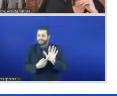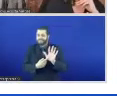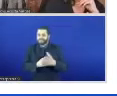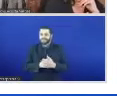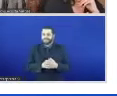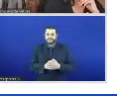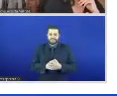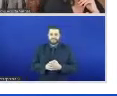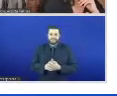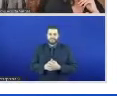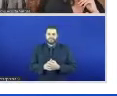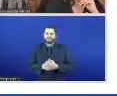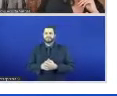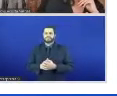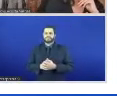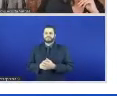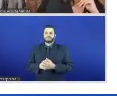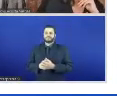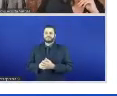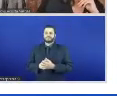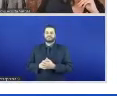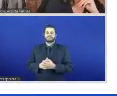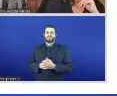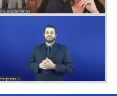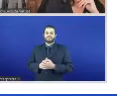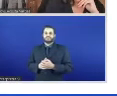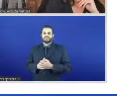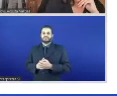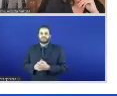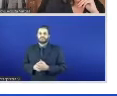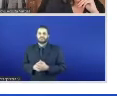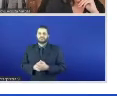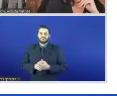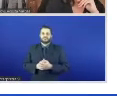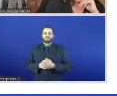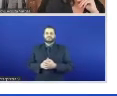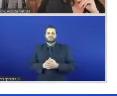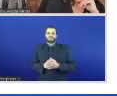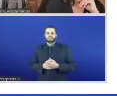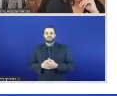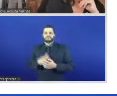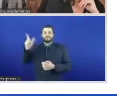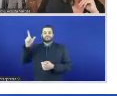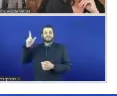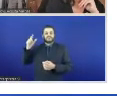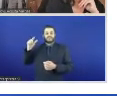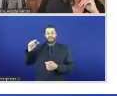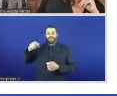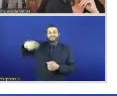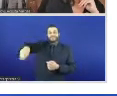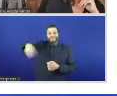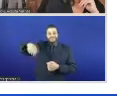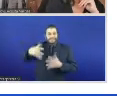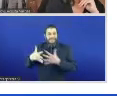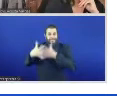to only a very small number. And I think this is replicated in many other authoritarian governments